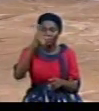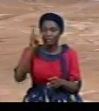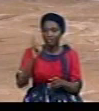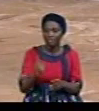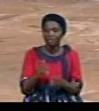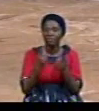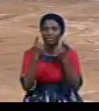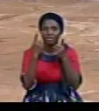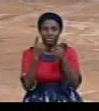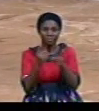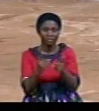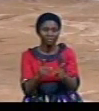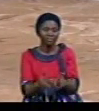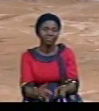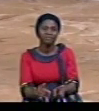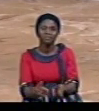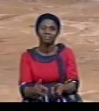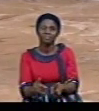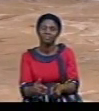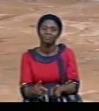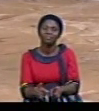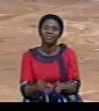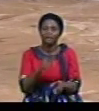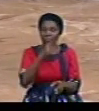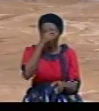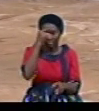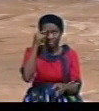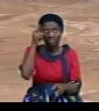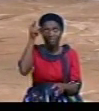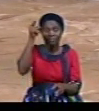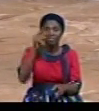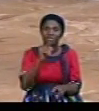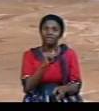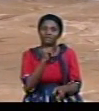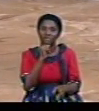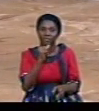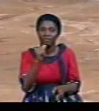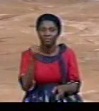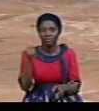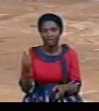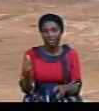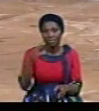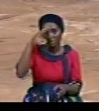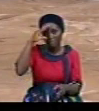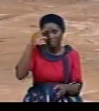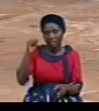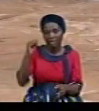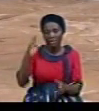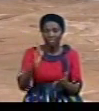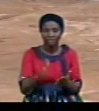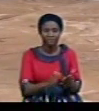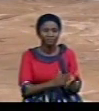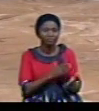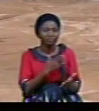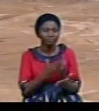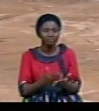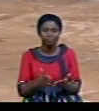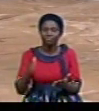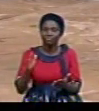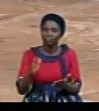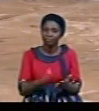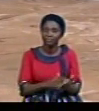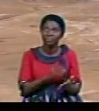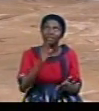come to power he is not a man because it's nothing God